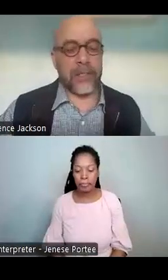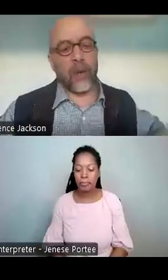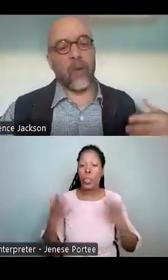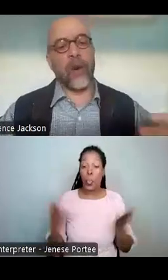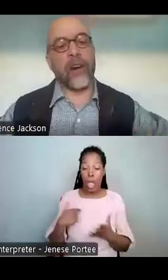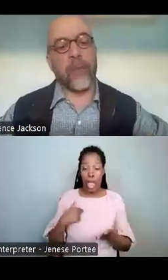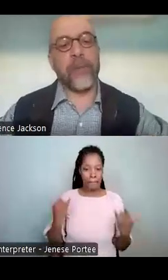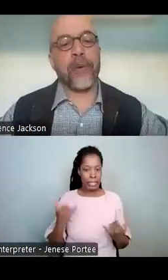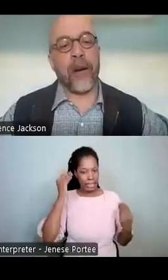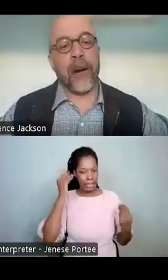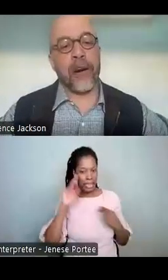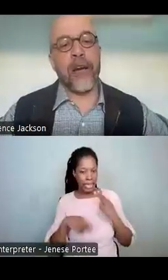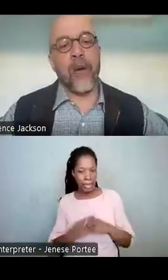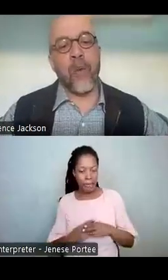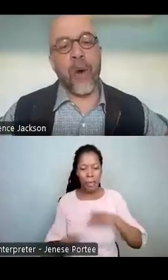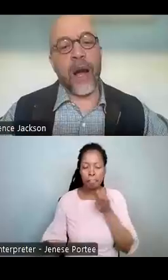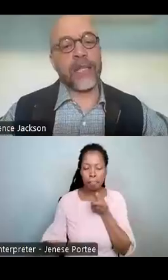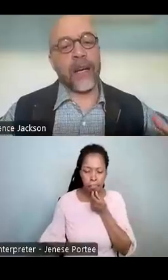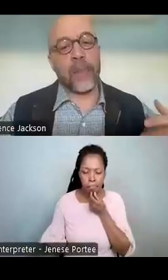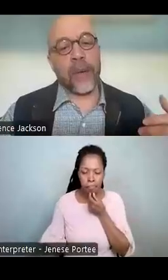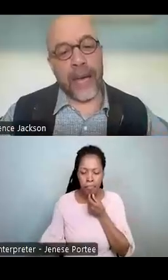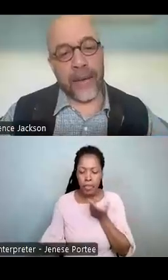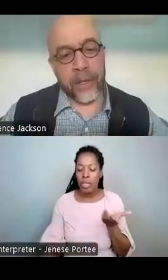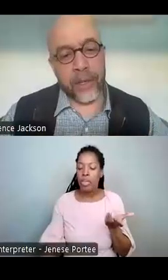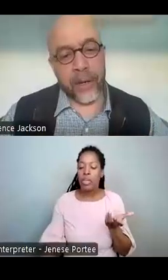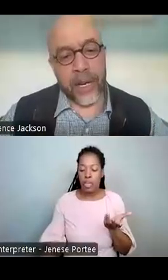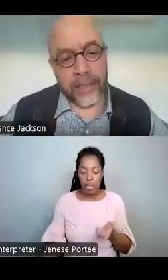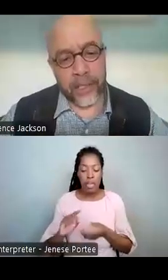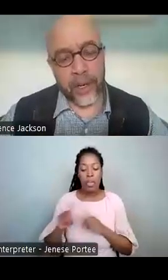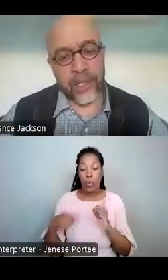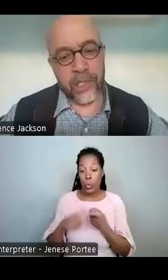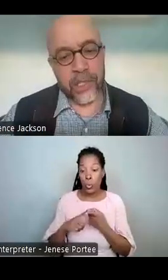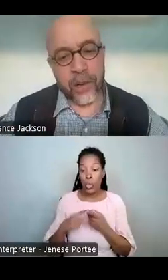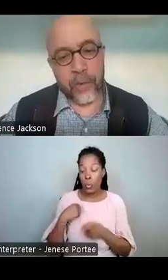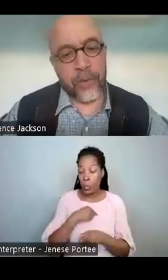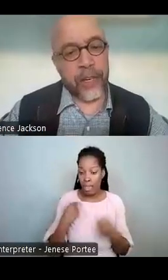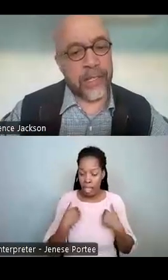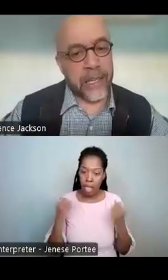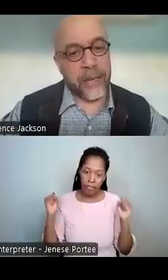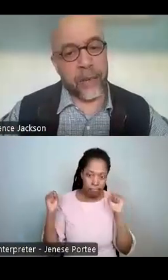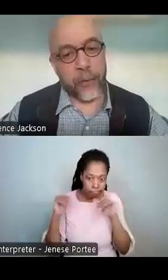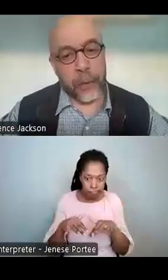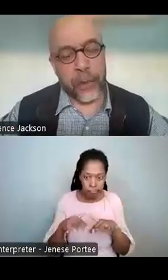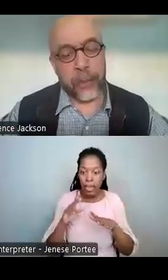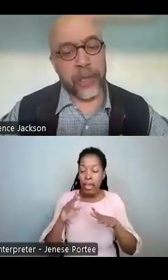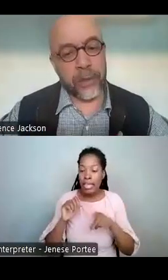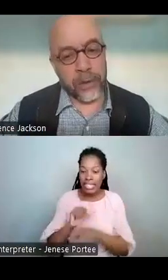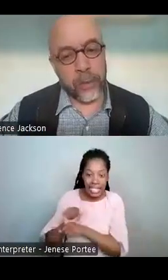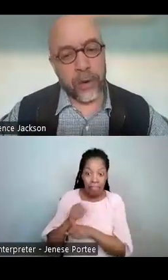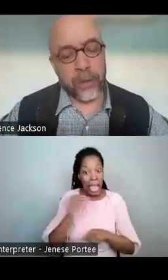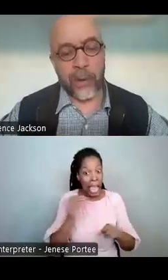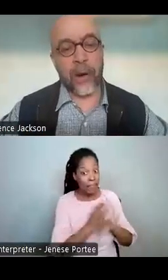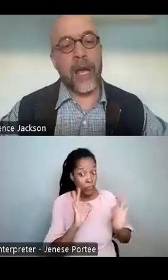about is like where people are winding up having concentrations of enslaved and free people in